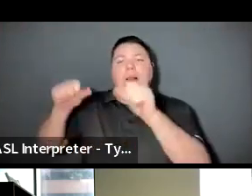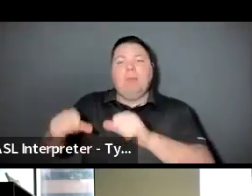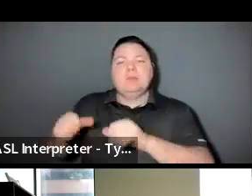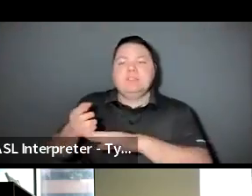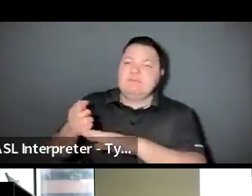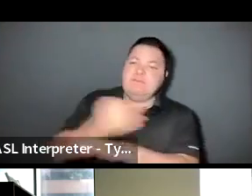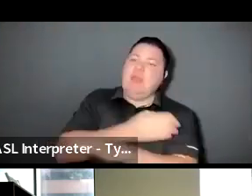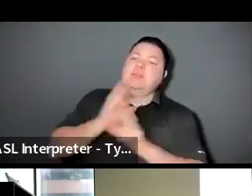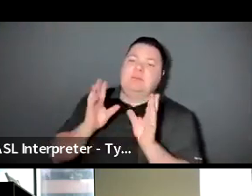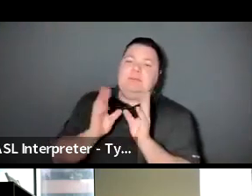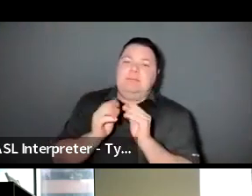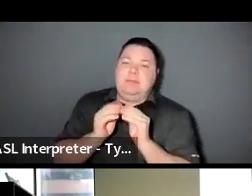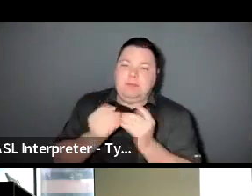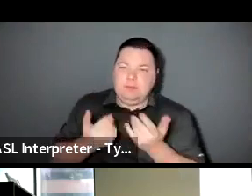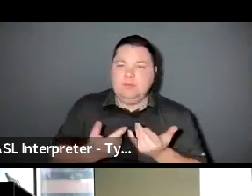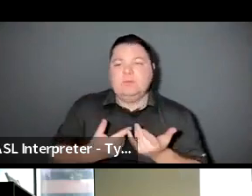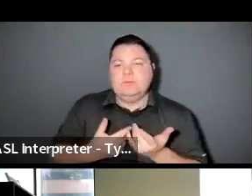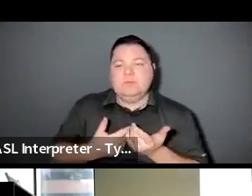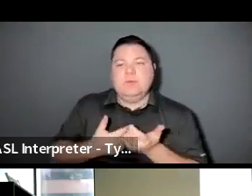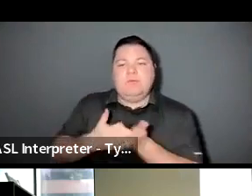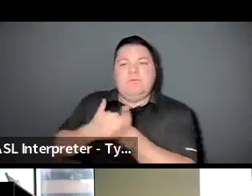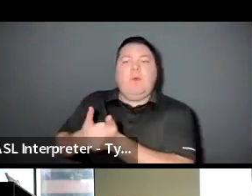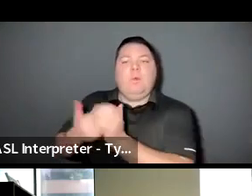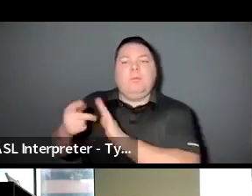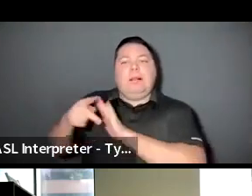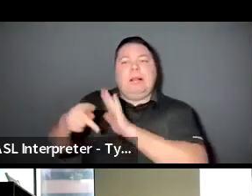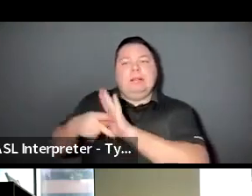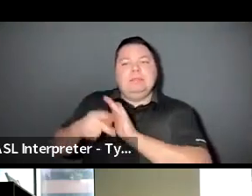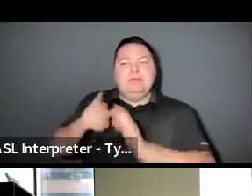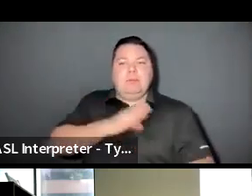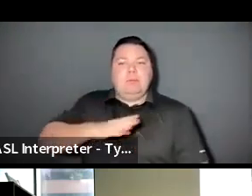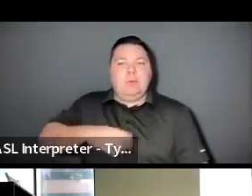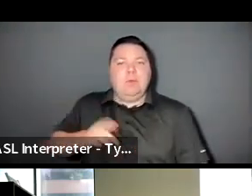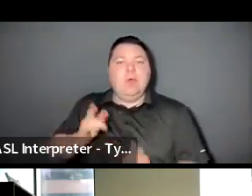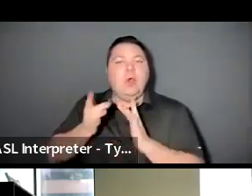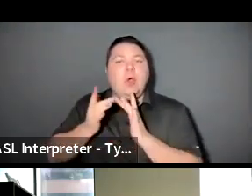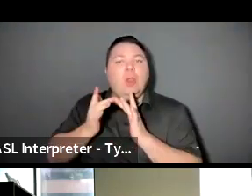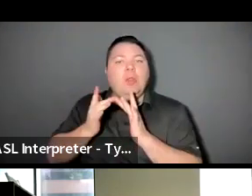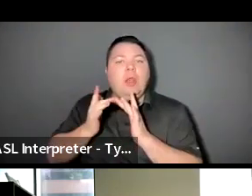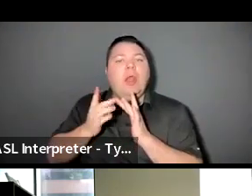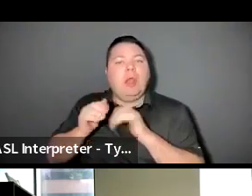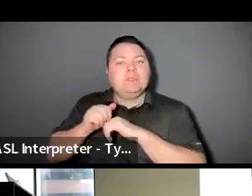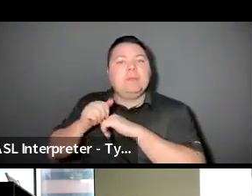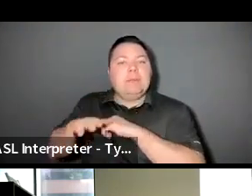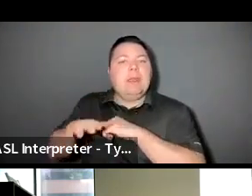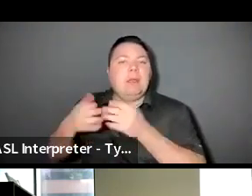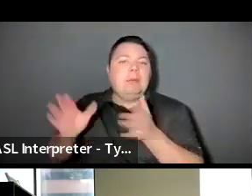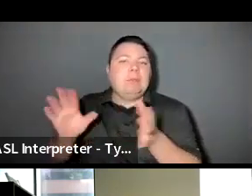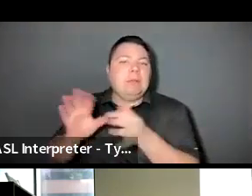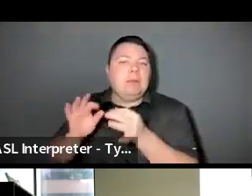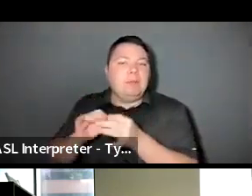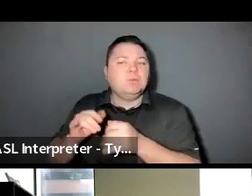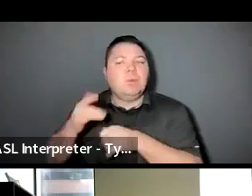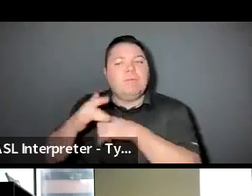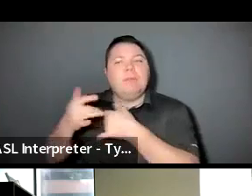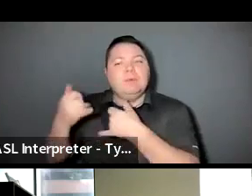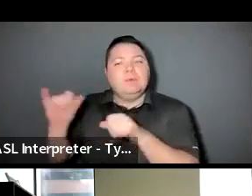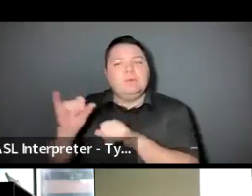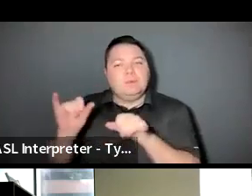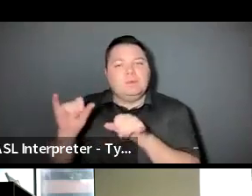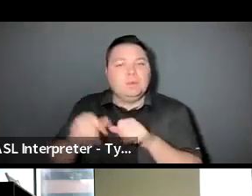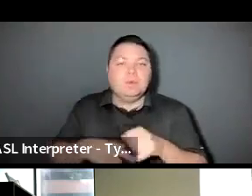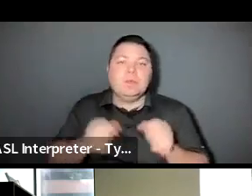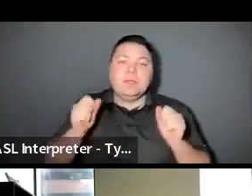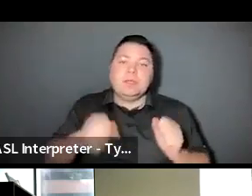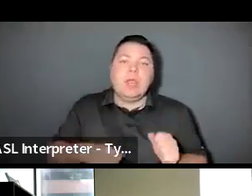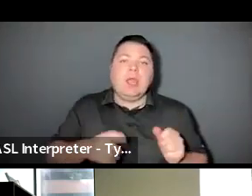the meeting in accordance with board policy. Online submittal of public comments will remain available. Commissioners will be able to attend in